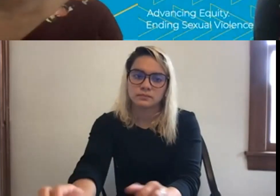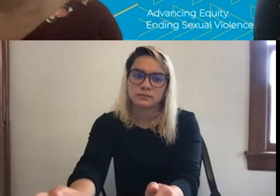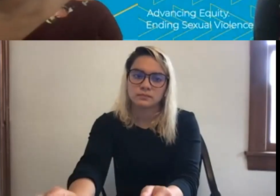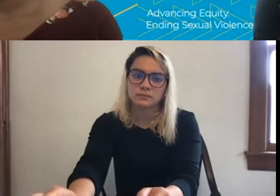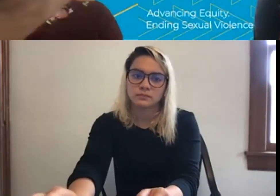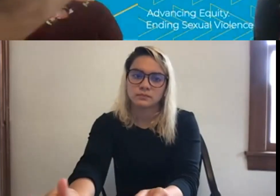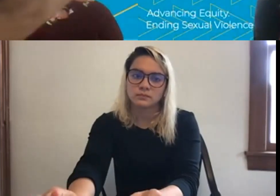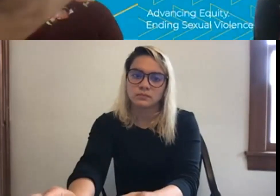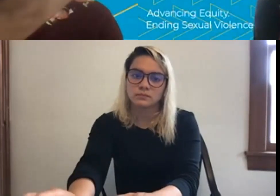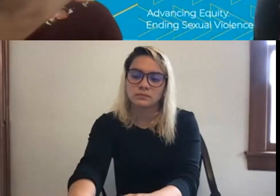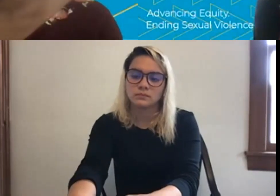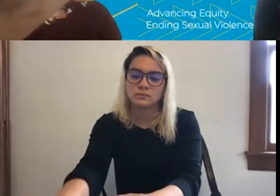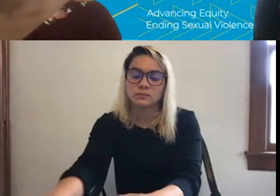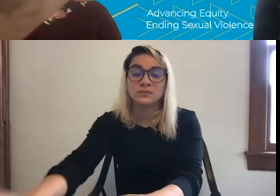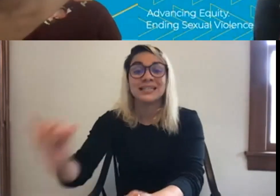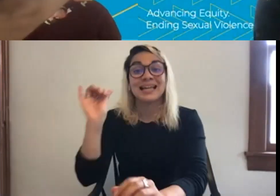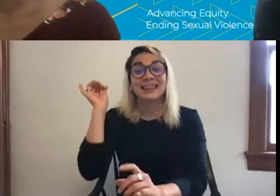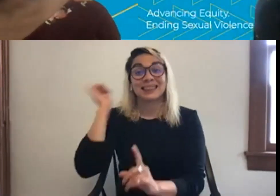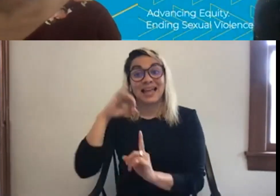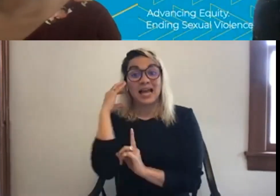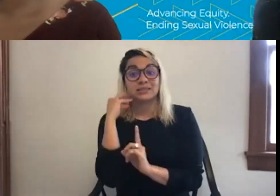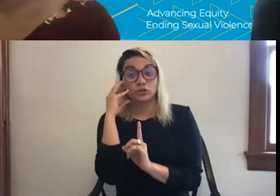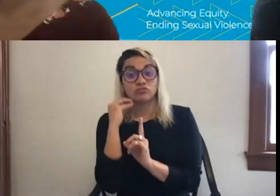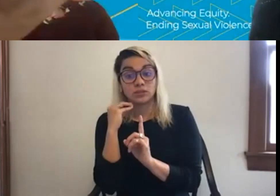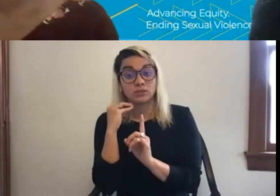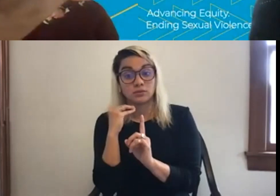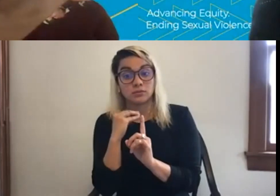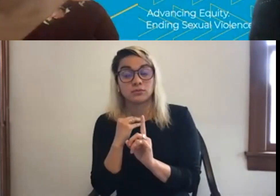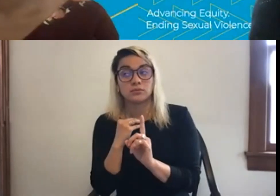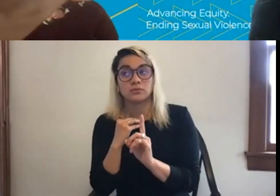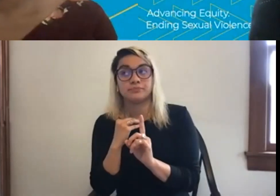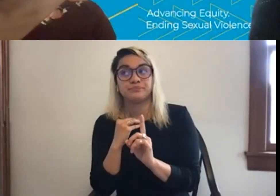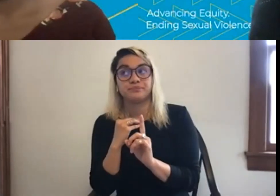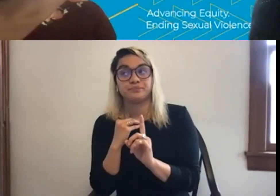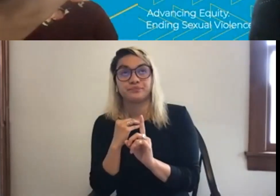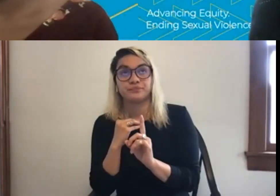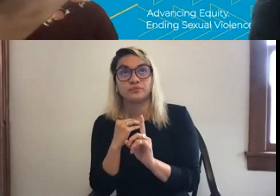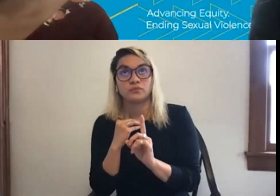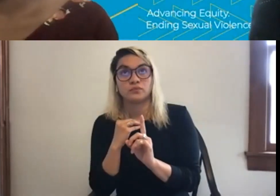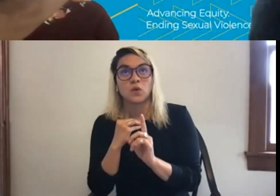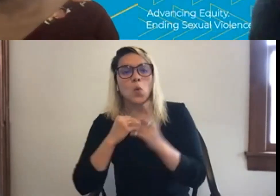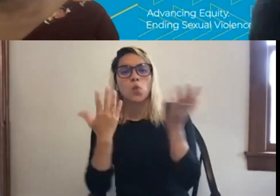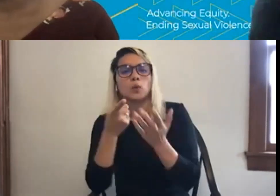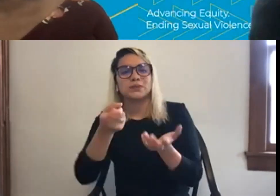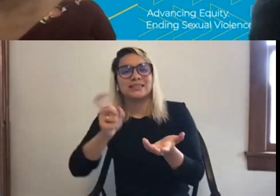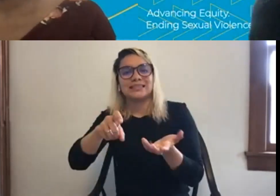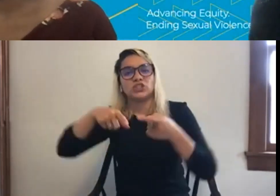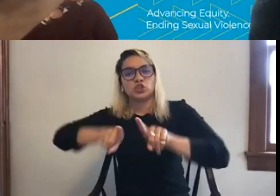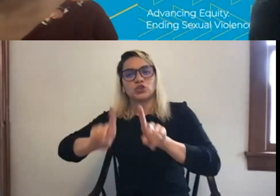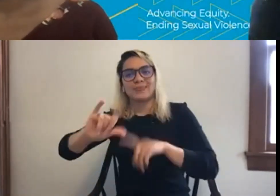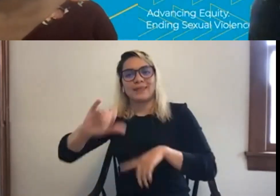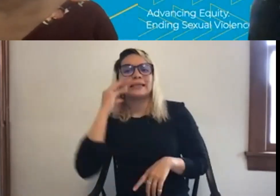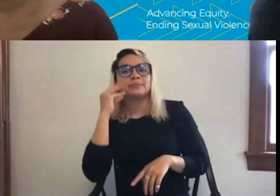What would have made that experience better for you? What would have made you feel supported? What is